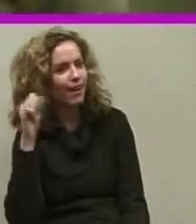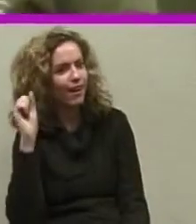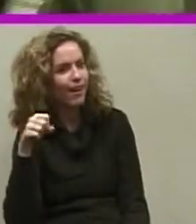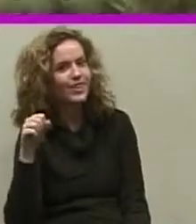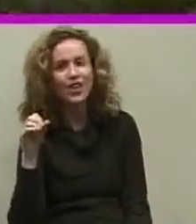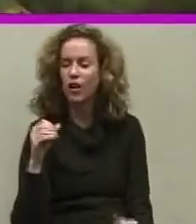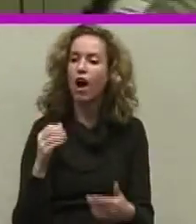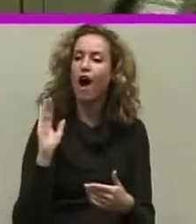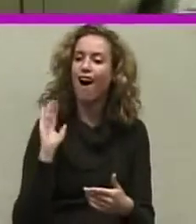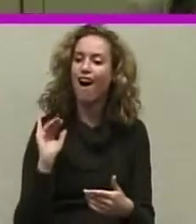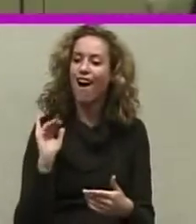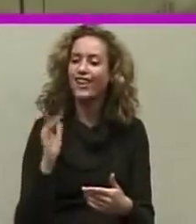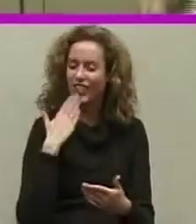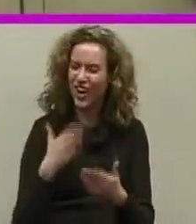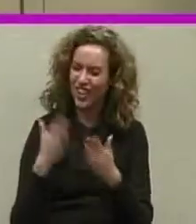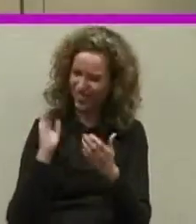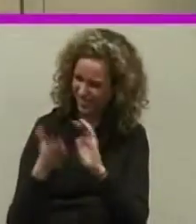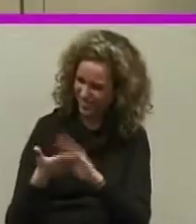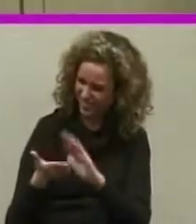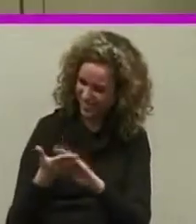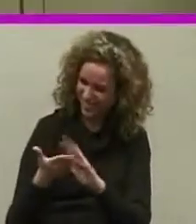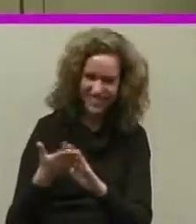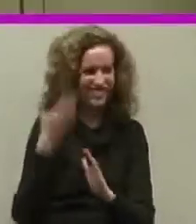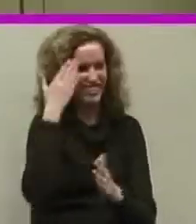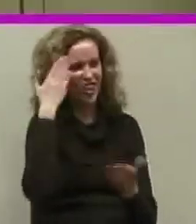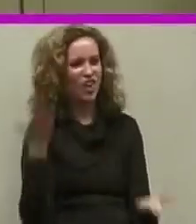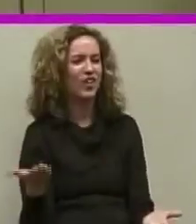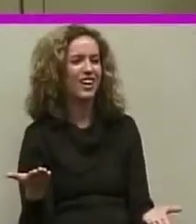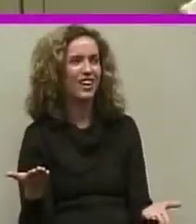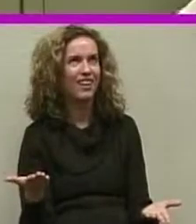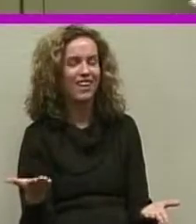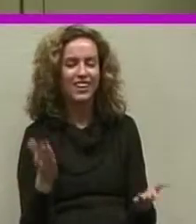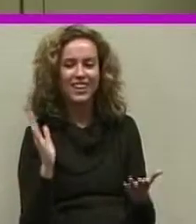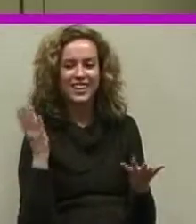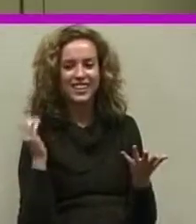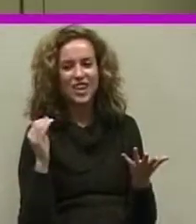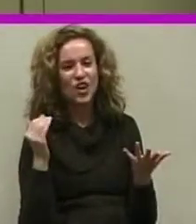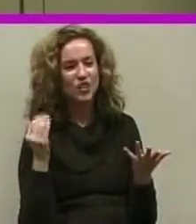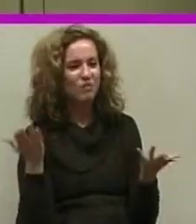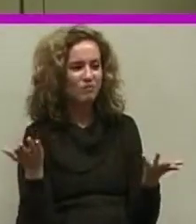Okay? Good, you're both right. Okay, gave me something to at least start with. Okay?